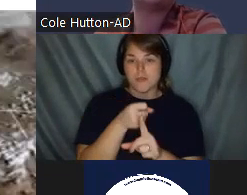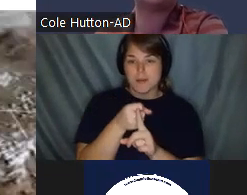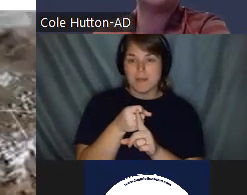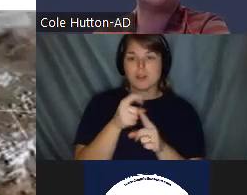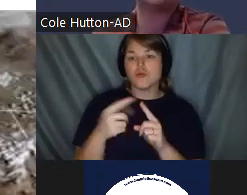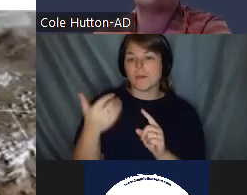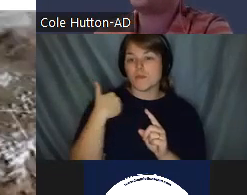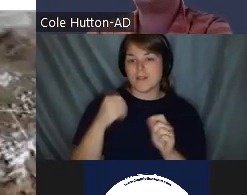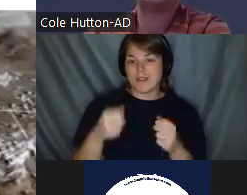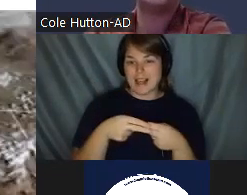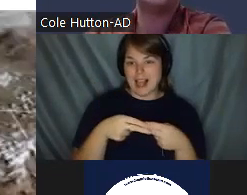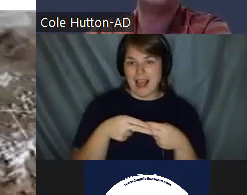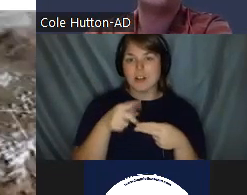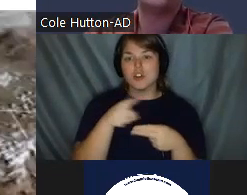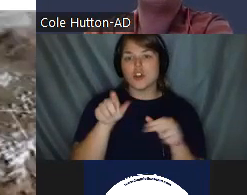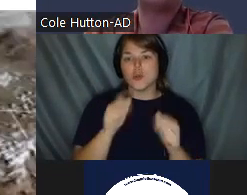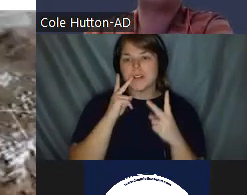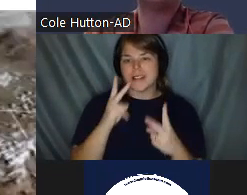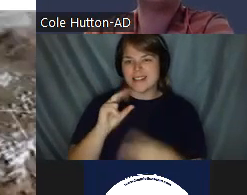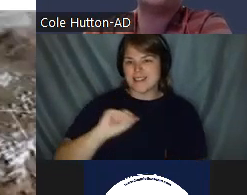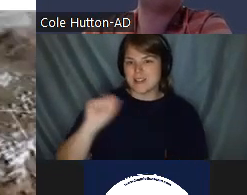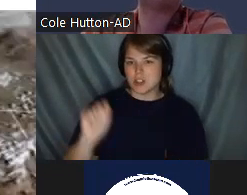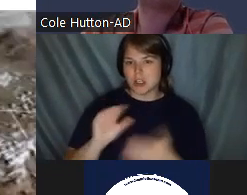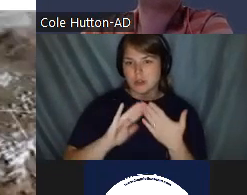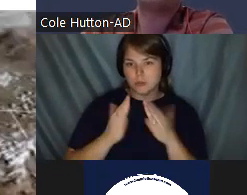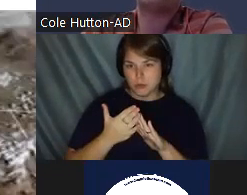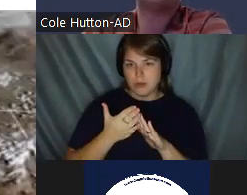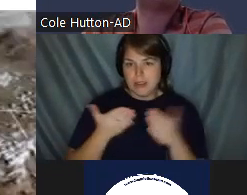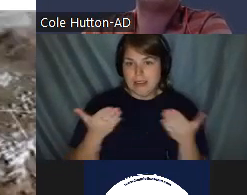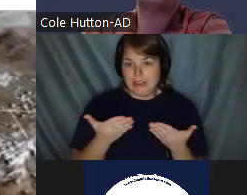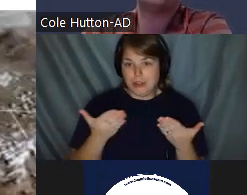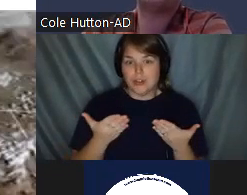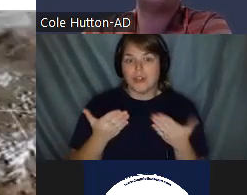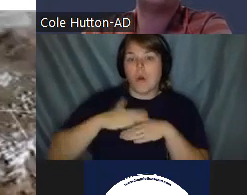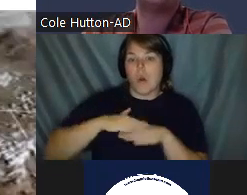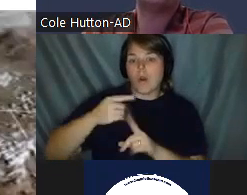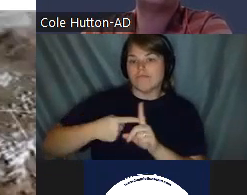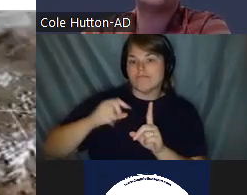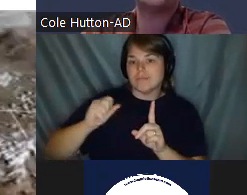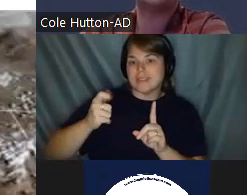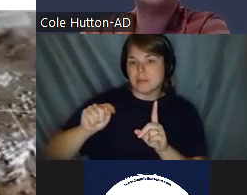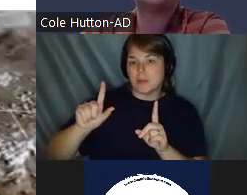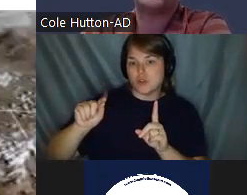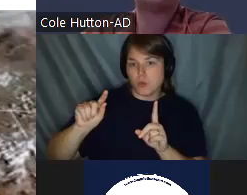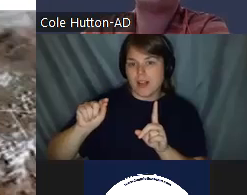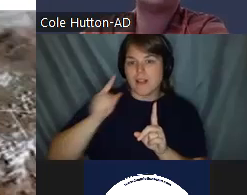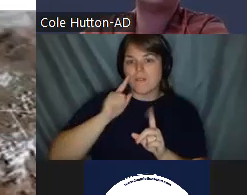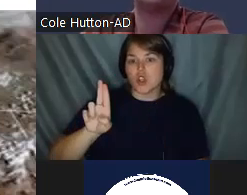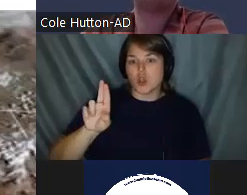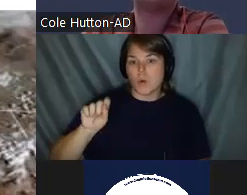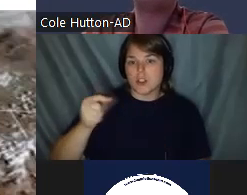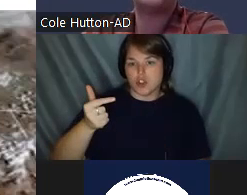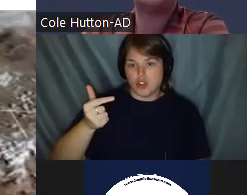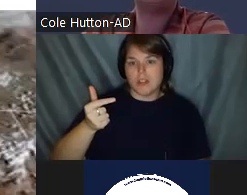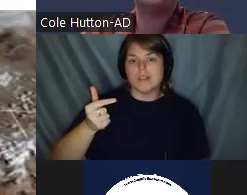slide, you can see the Stockton community at this time on September 20th in the USG category